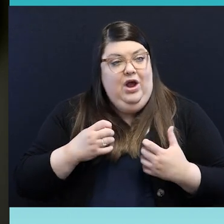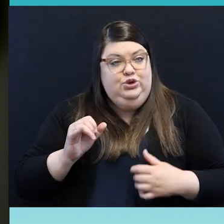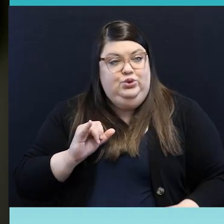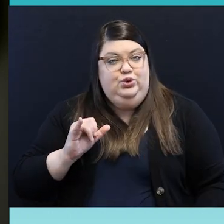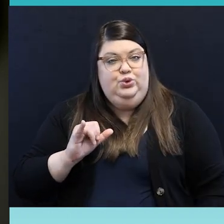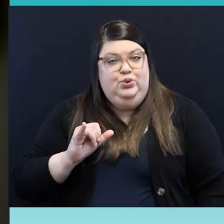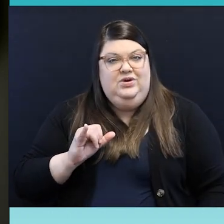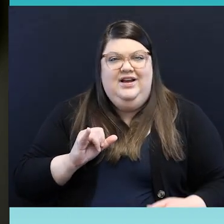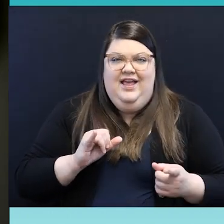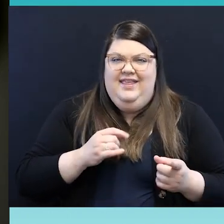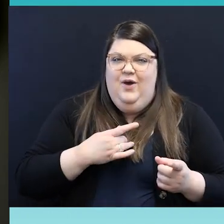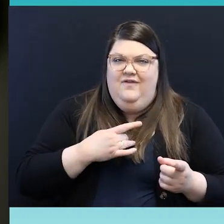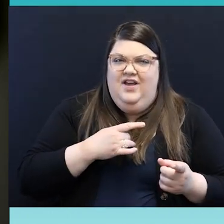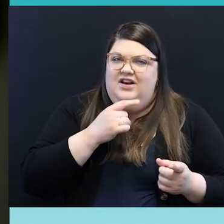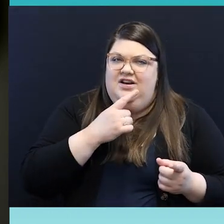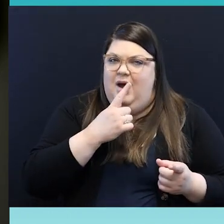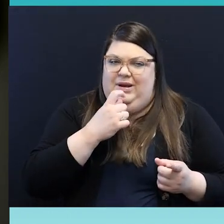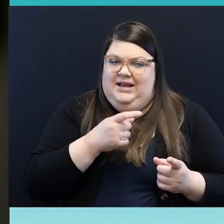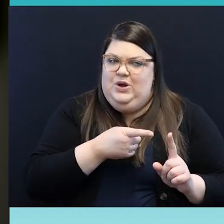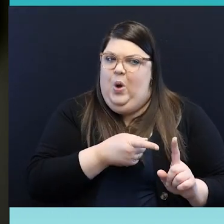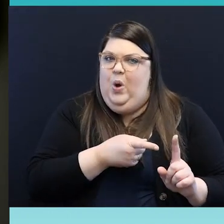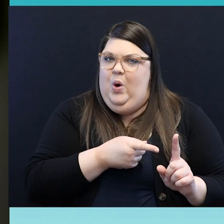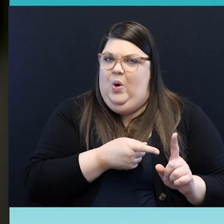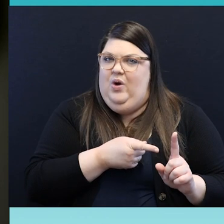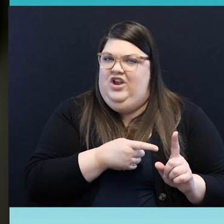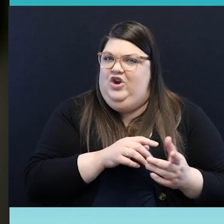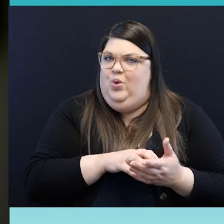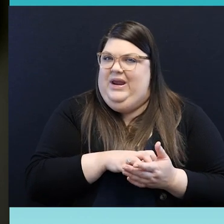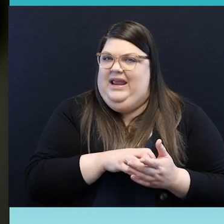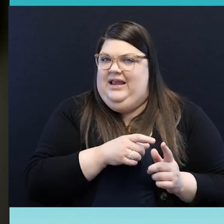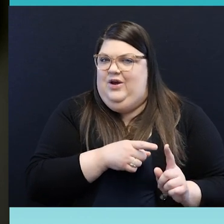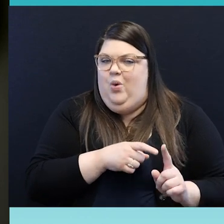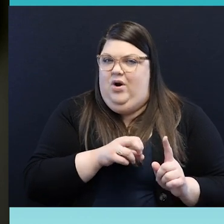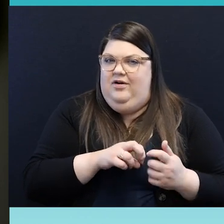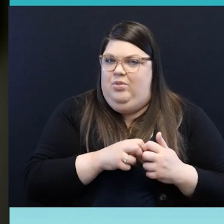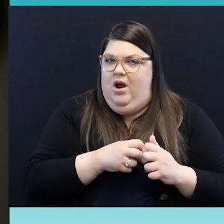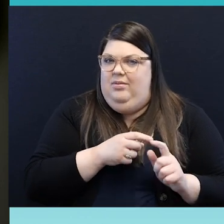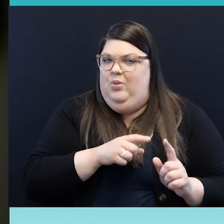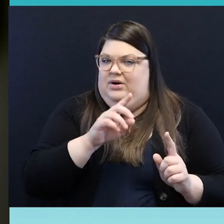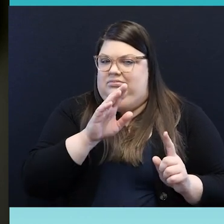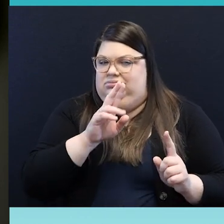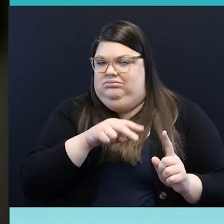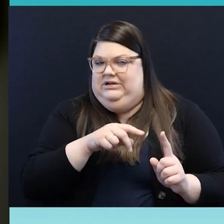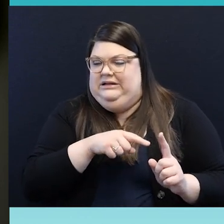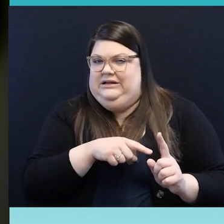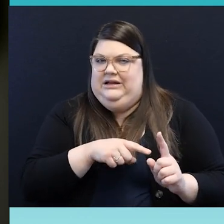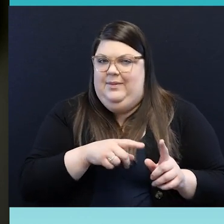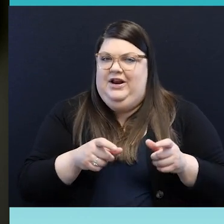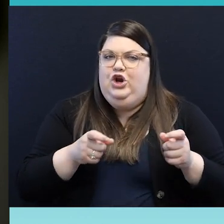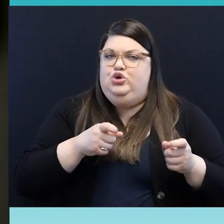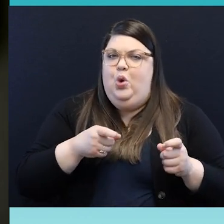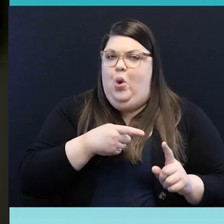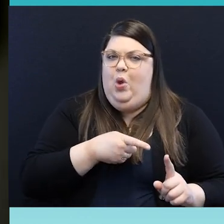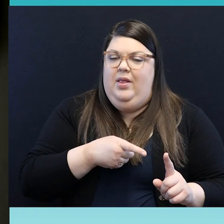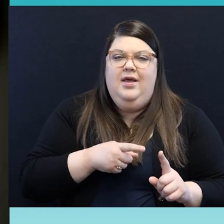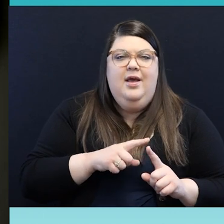have to do because of being thought of as, you know, feeble or because they are less than and you're going to take over and